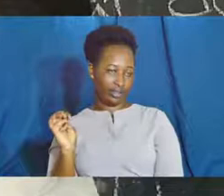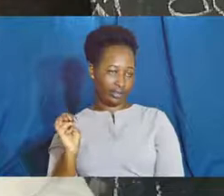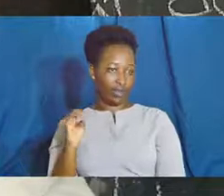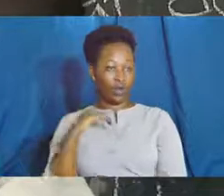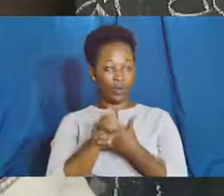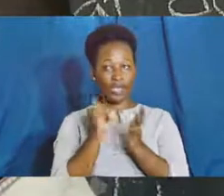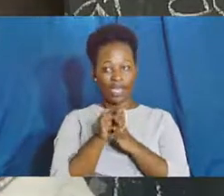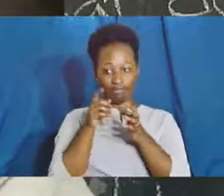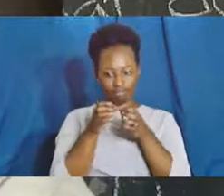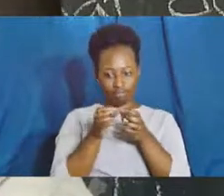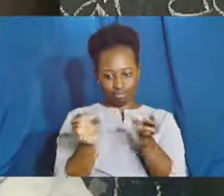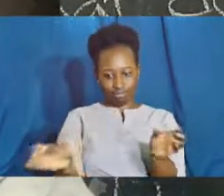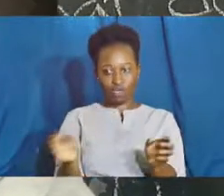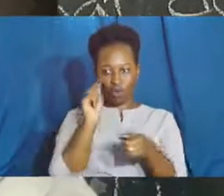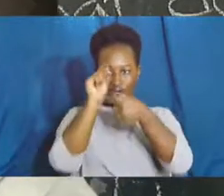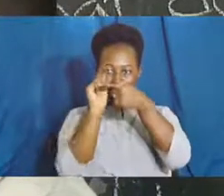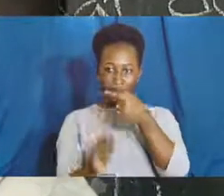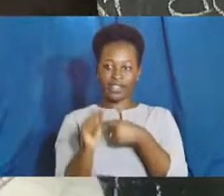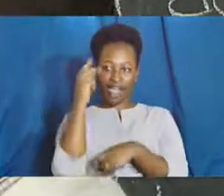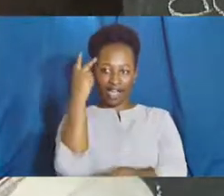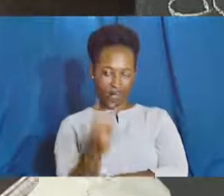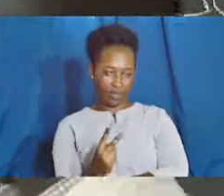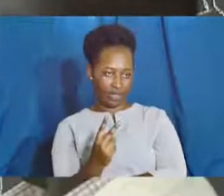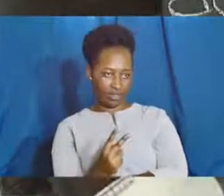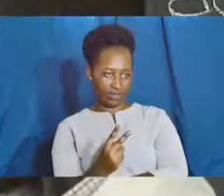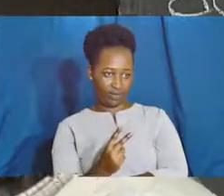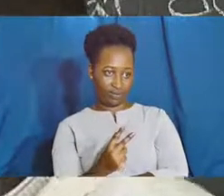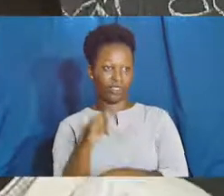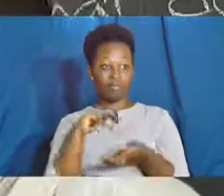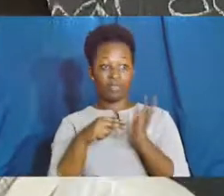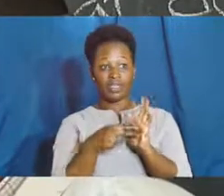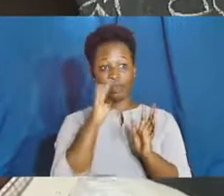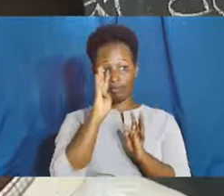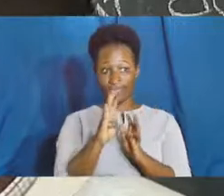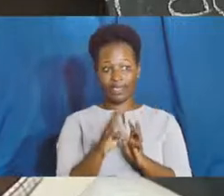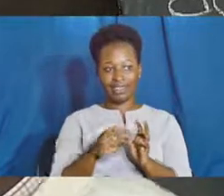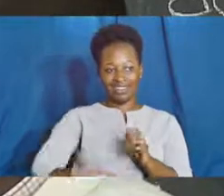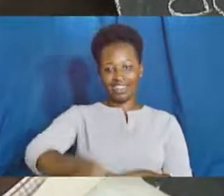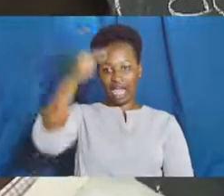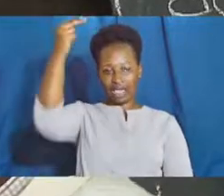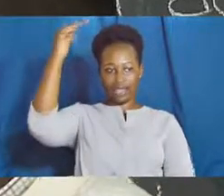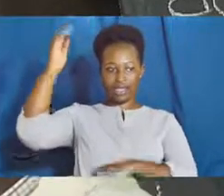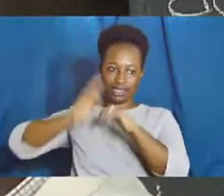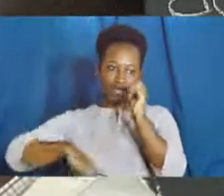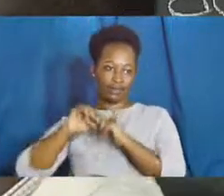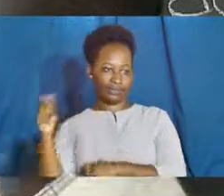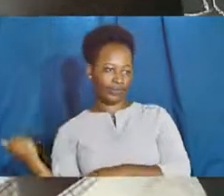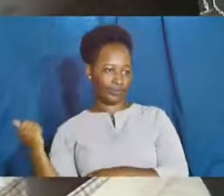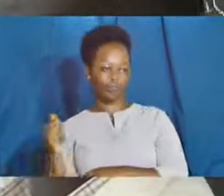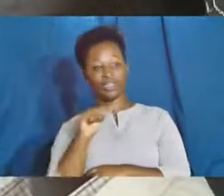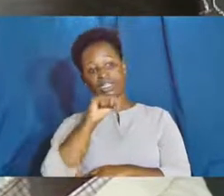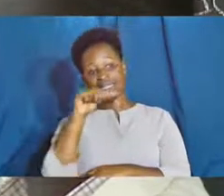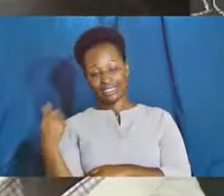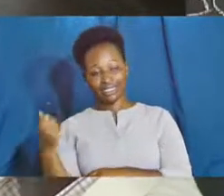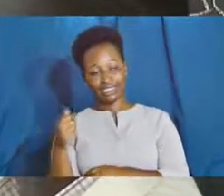two. Then it is higher than that one. Get that. Now the current I at G,